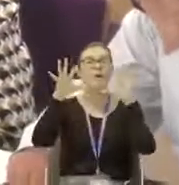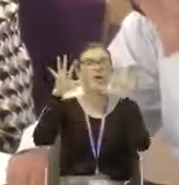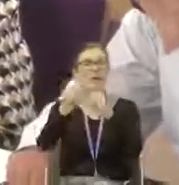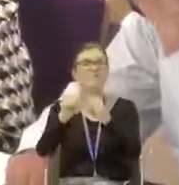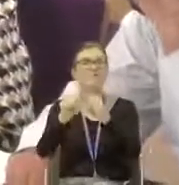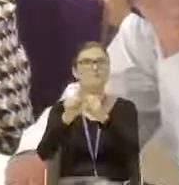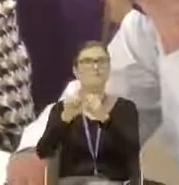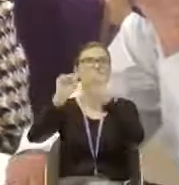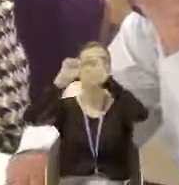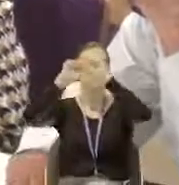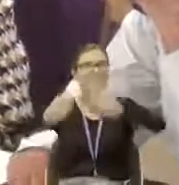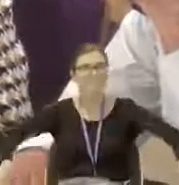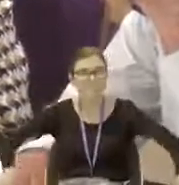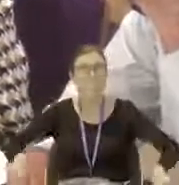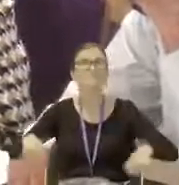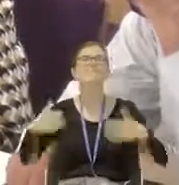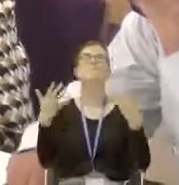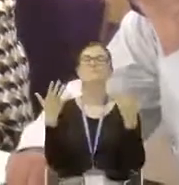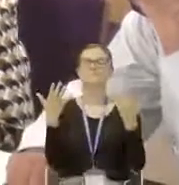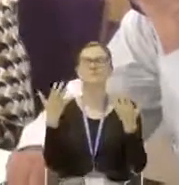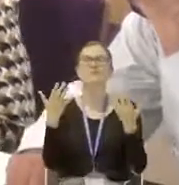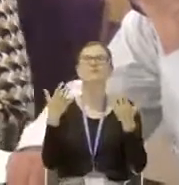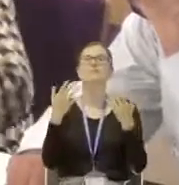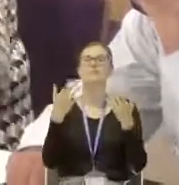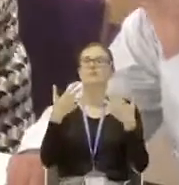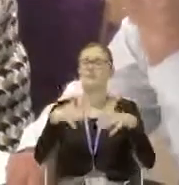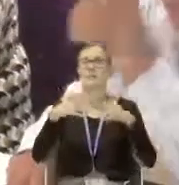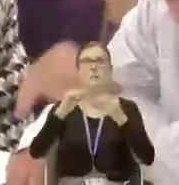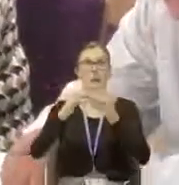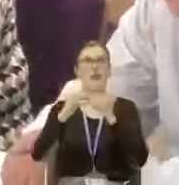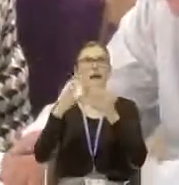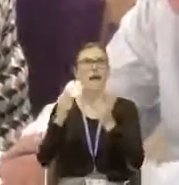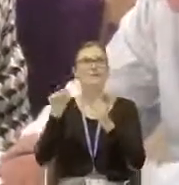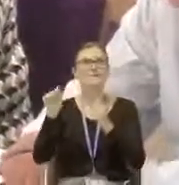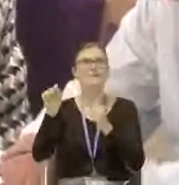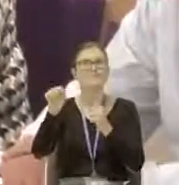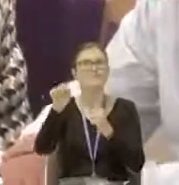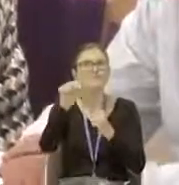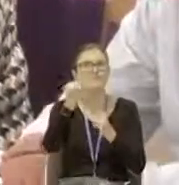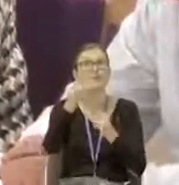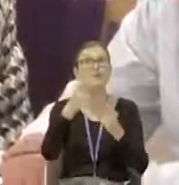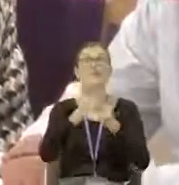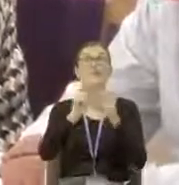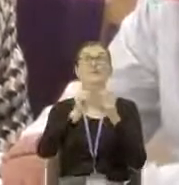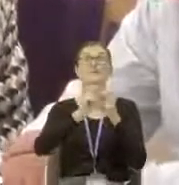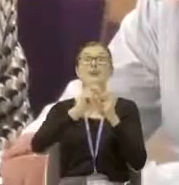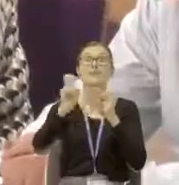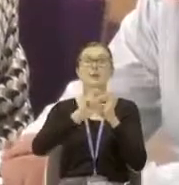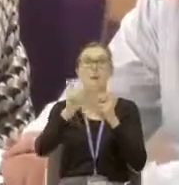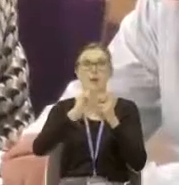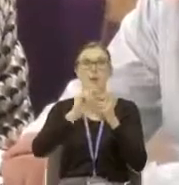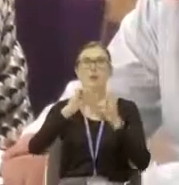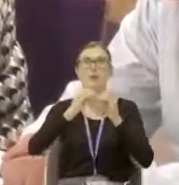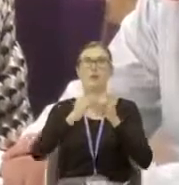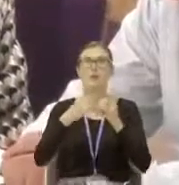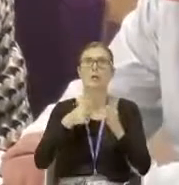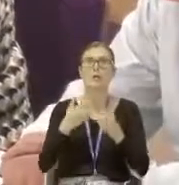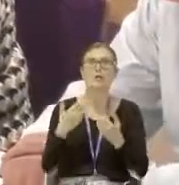to eventually disappear. And it doesn't say anything about the fight for